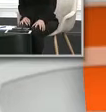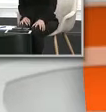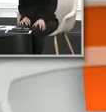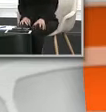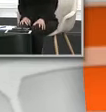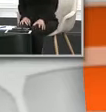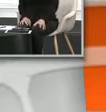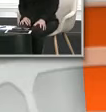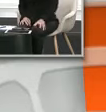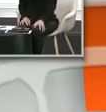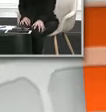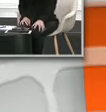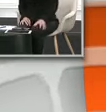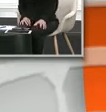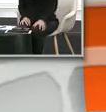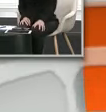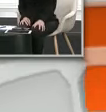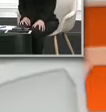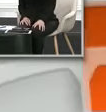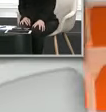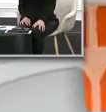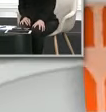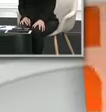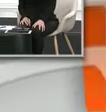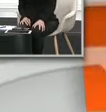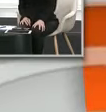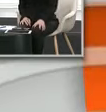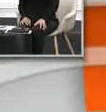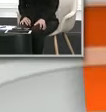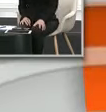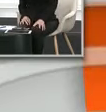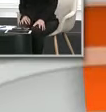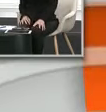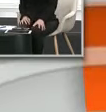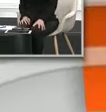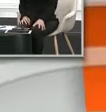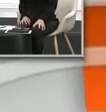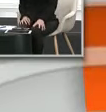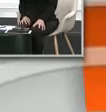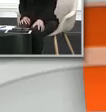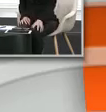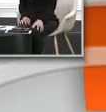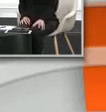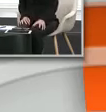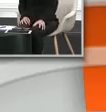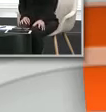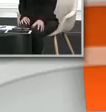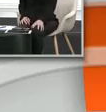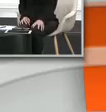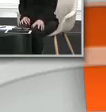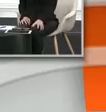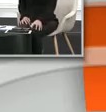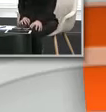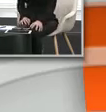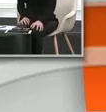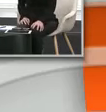a press conference just right now from the parliament, from TOT conference hall, but we have to wait whether he will make